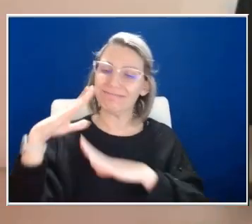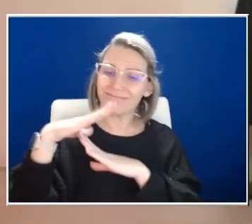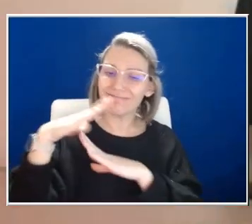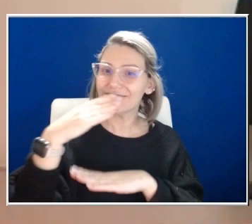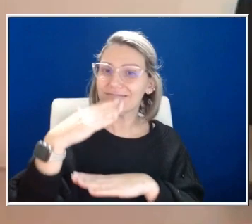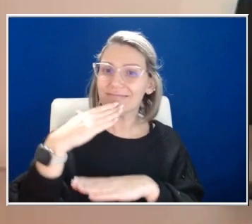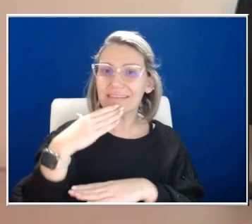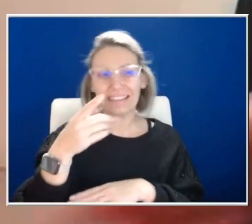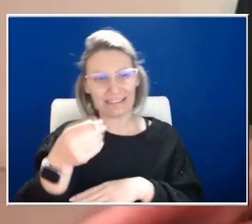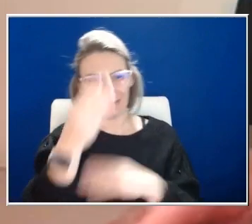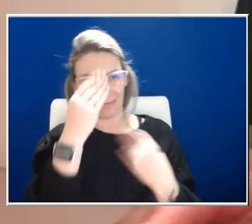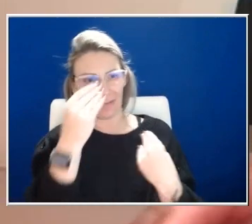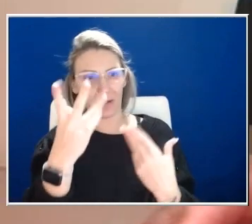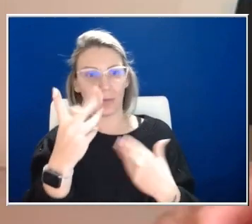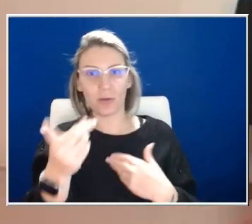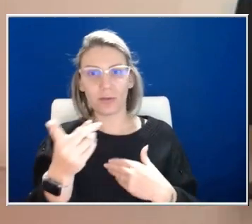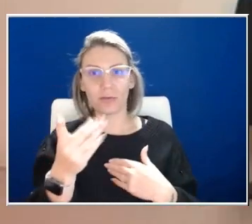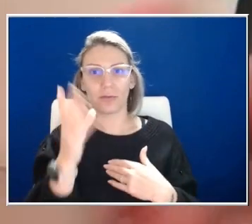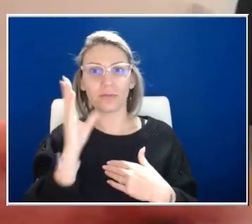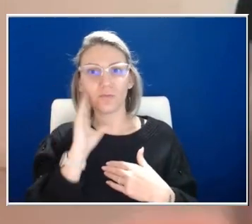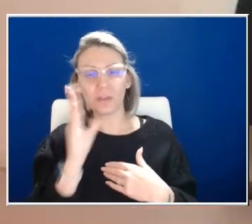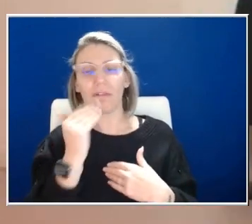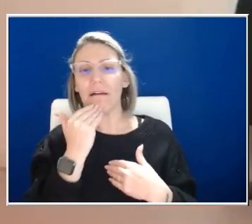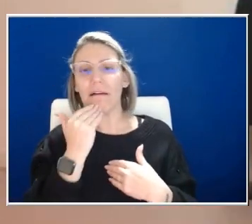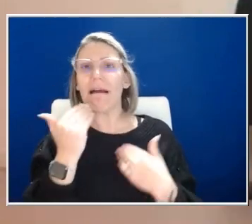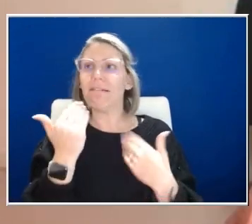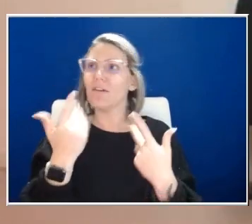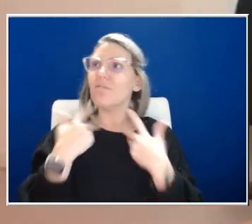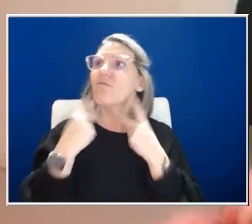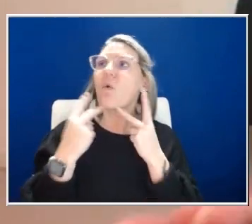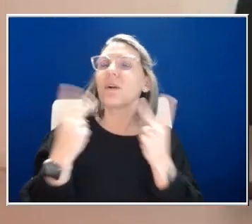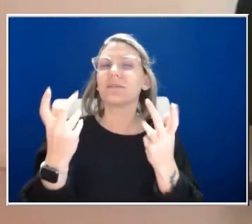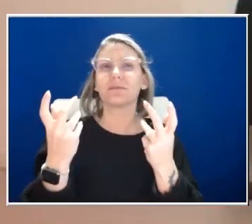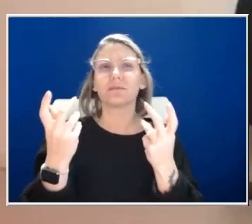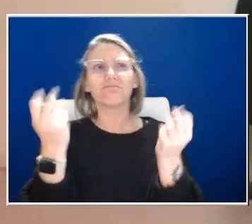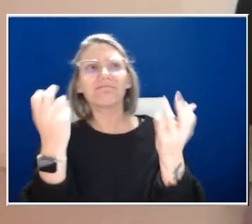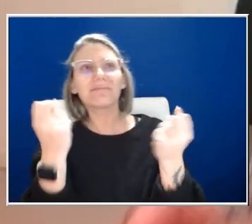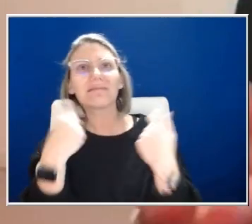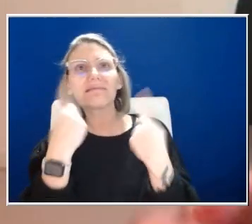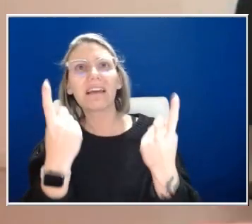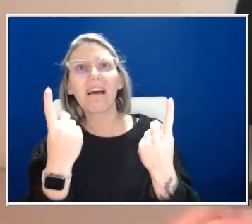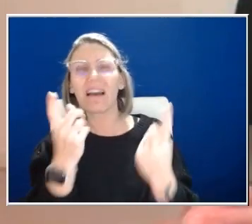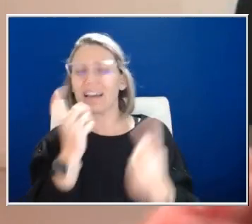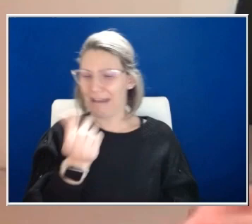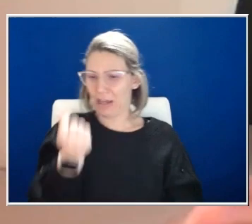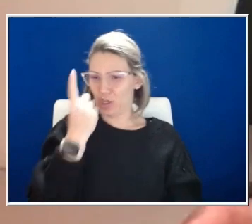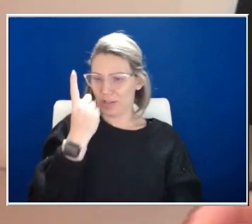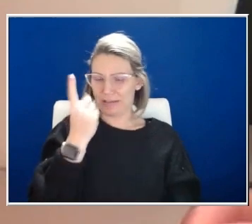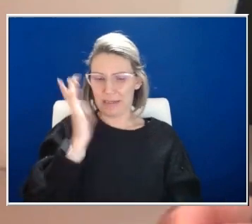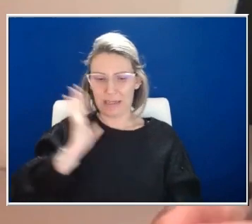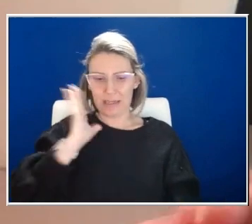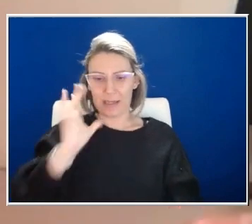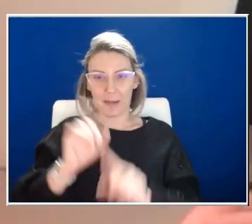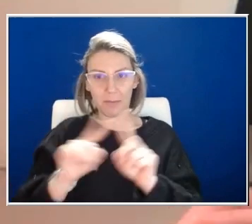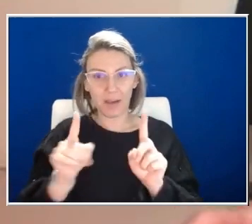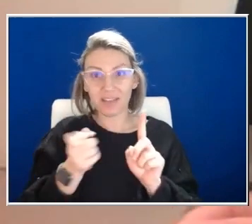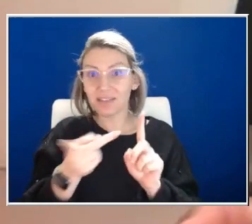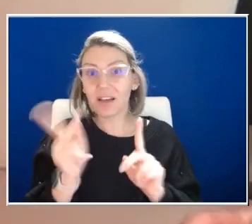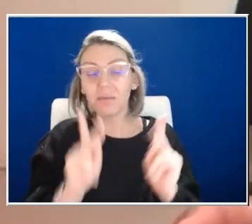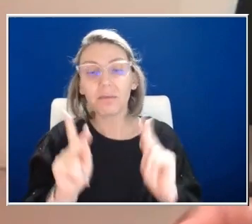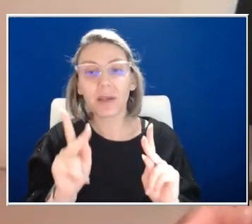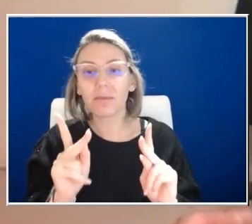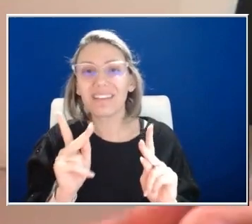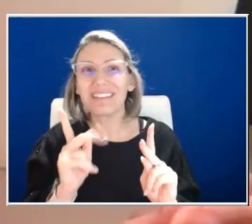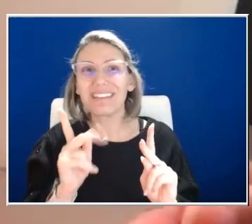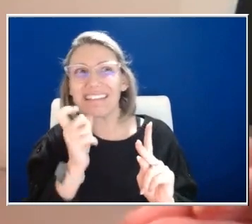He said to me, you'll have a platform. And I didn't understand it then, but I do now. Some people don't feel like they have the right to